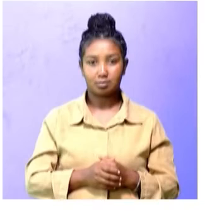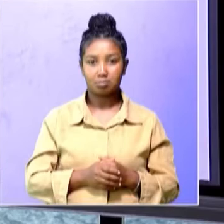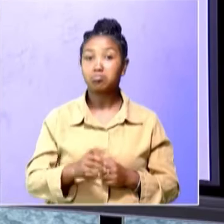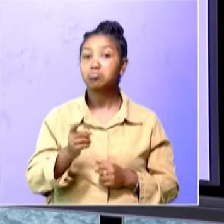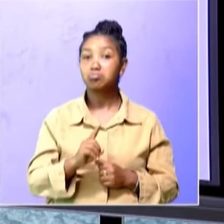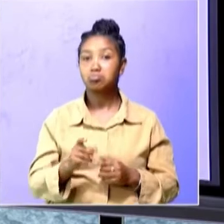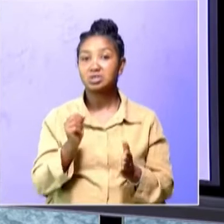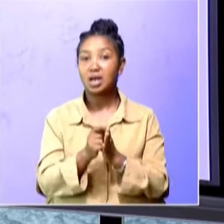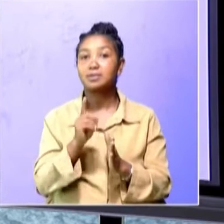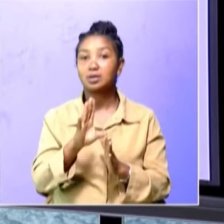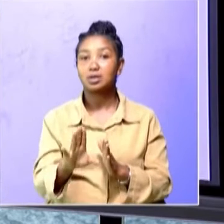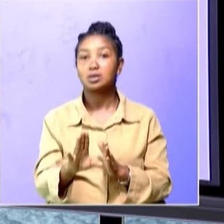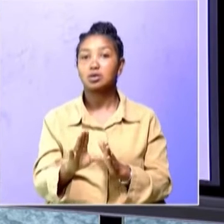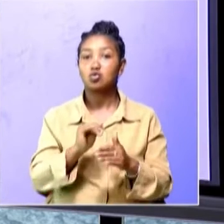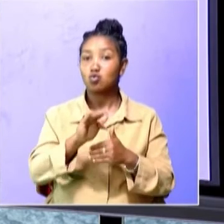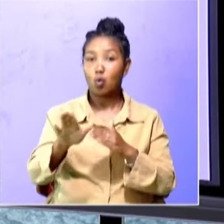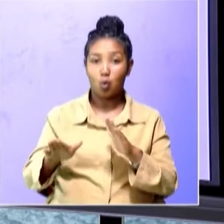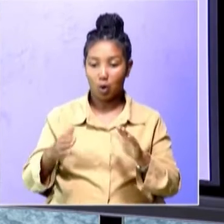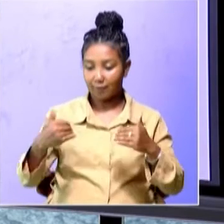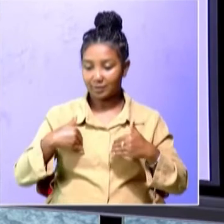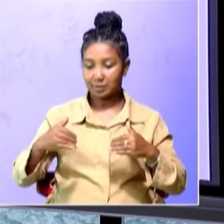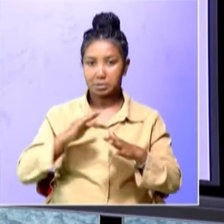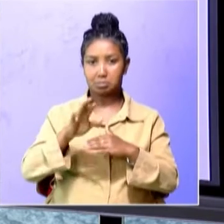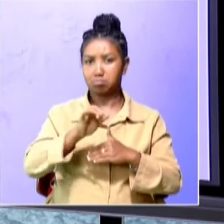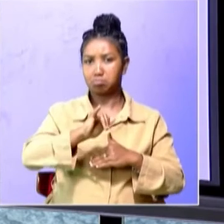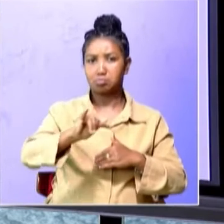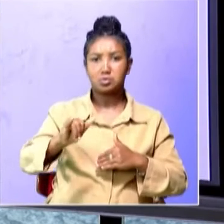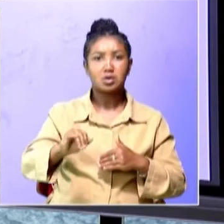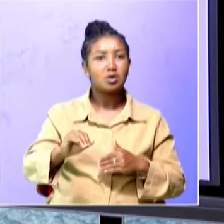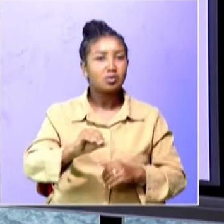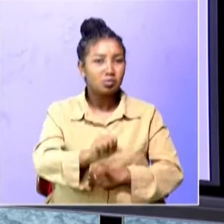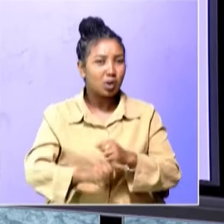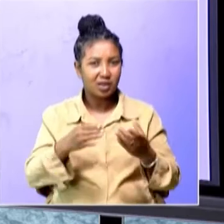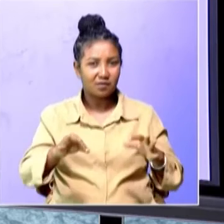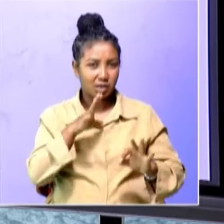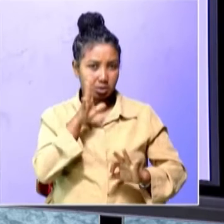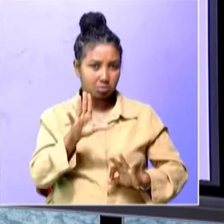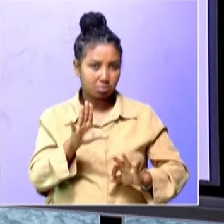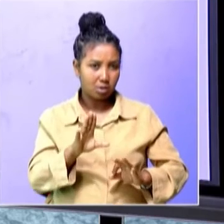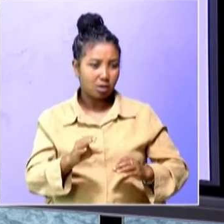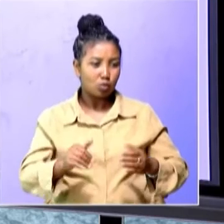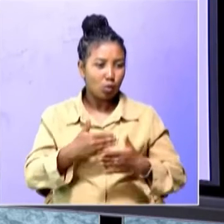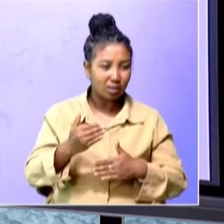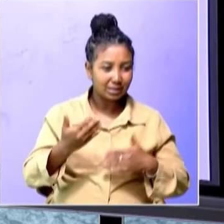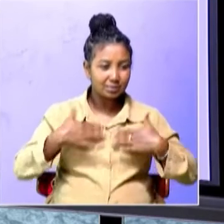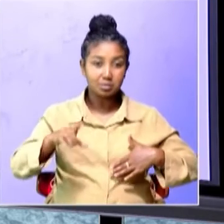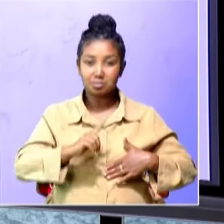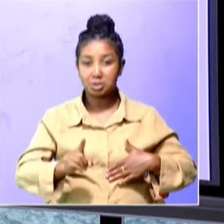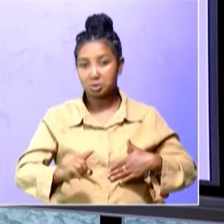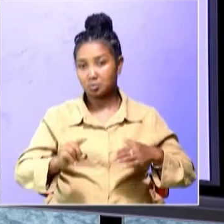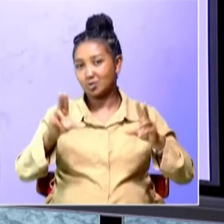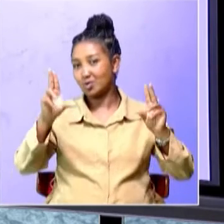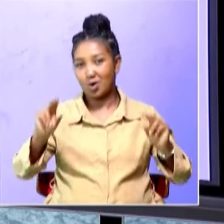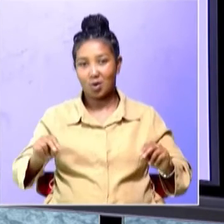What example do we give? Since we all have the same clothes, nobody worries about his or her dressing. No